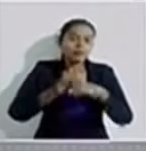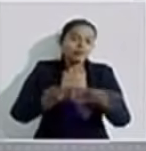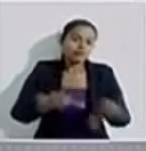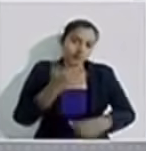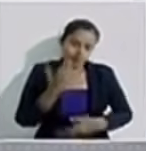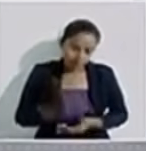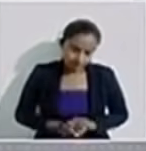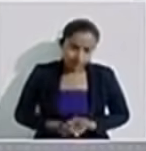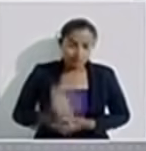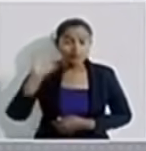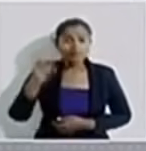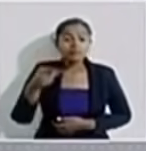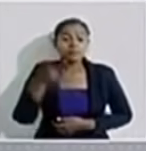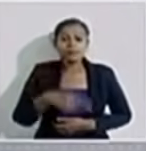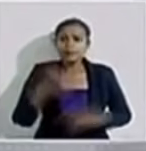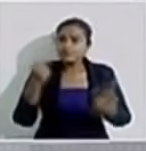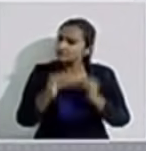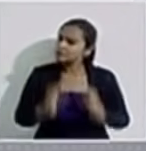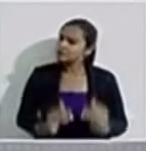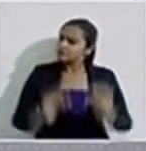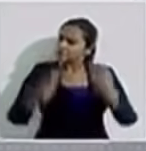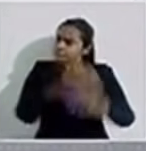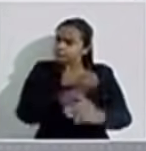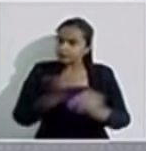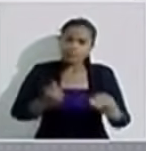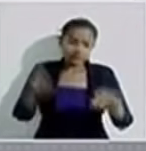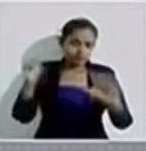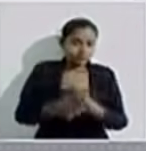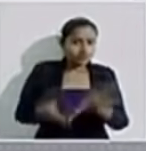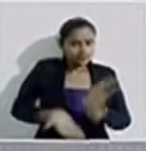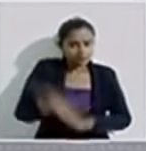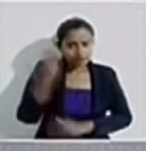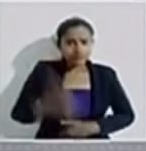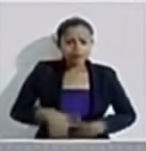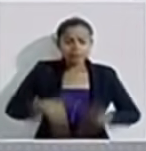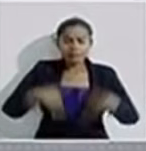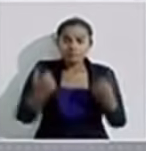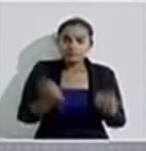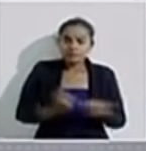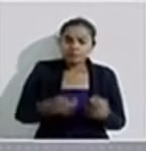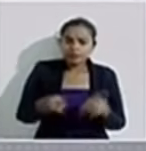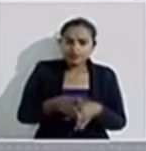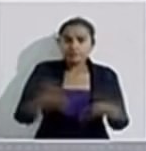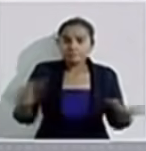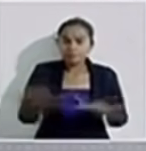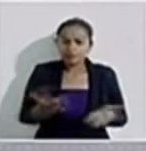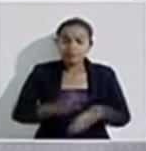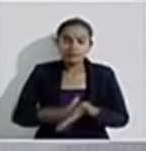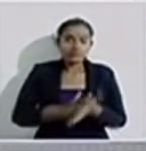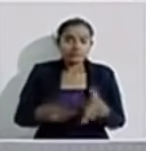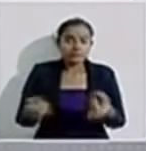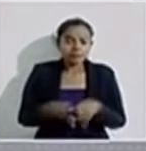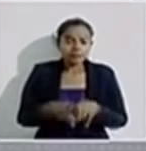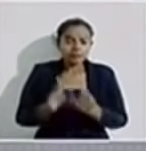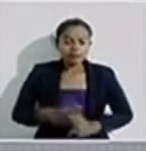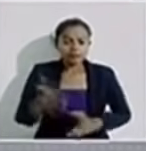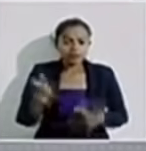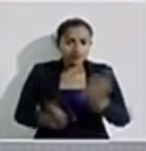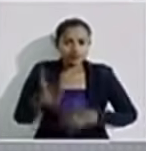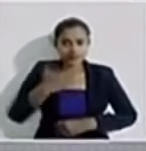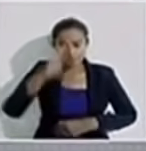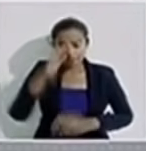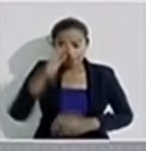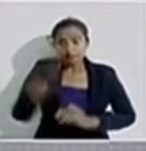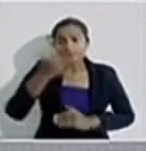hospital admissions, making the healthcare facilities unable to cope with such high number of patients. The statement adds that this